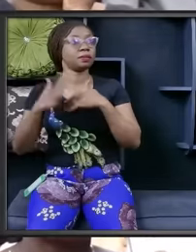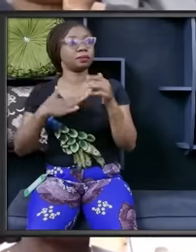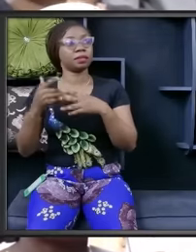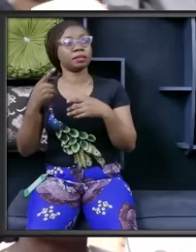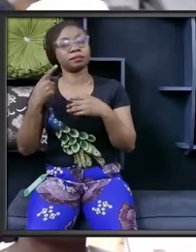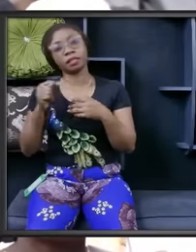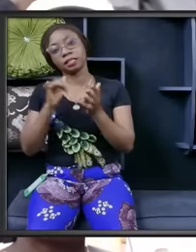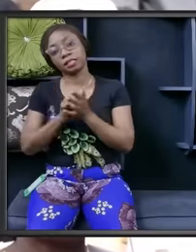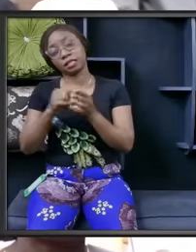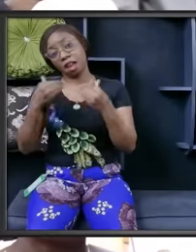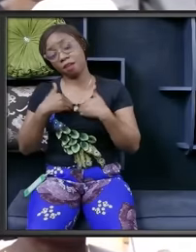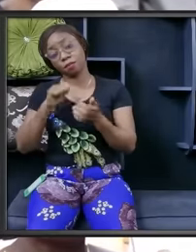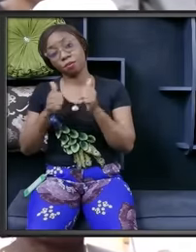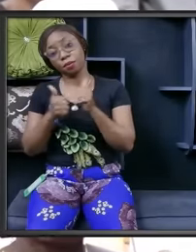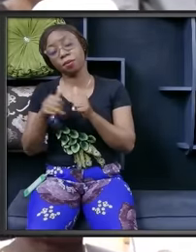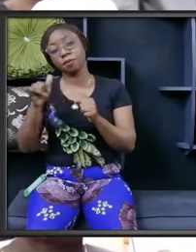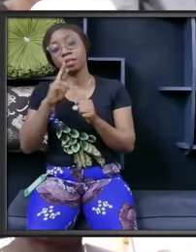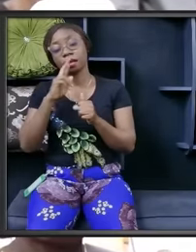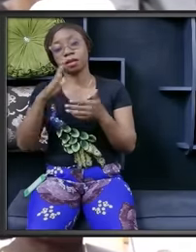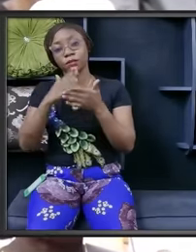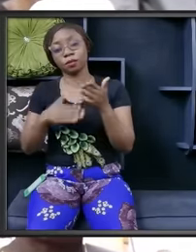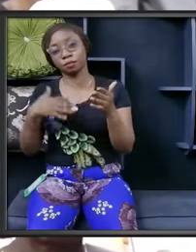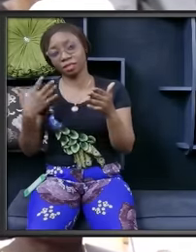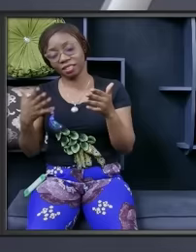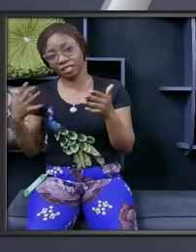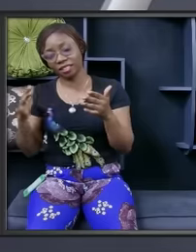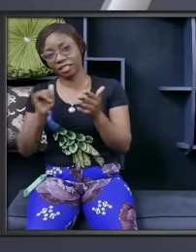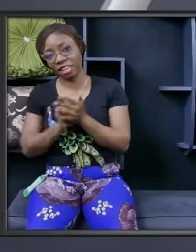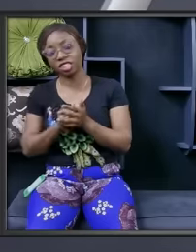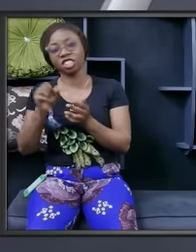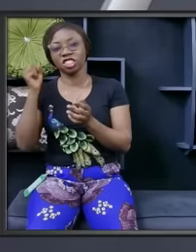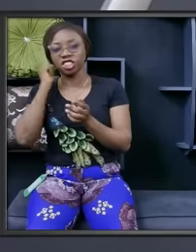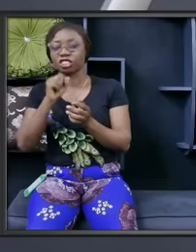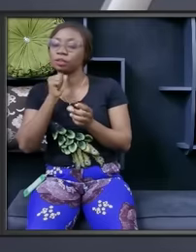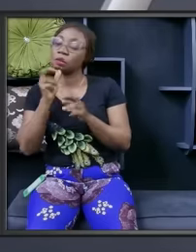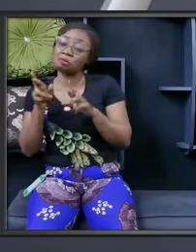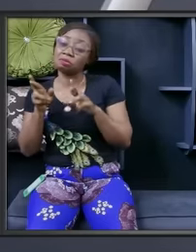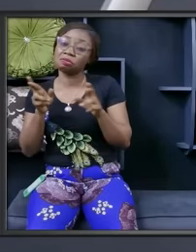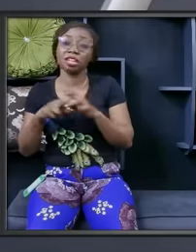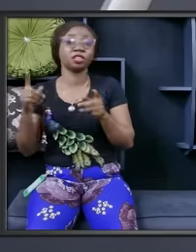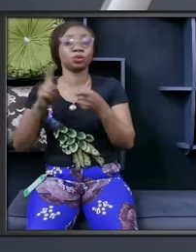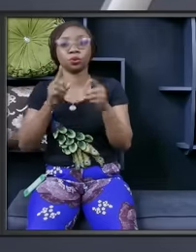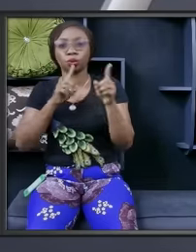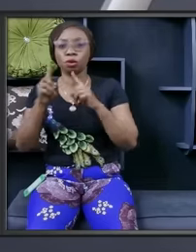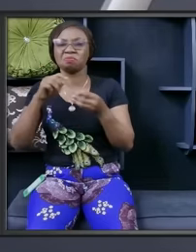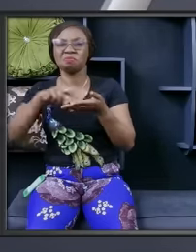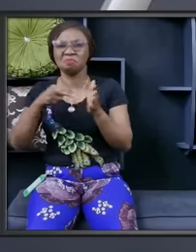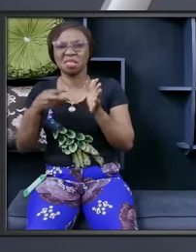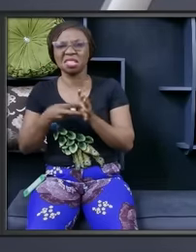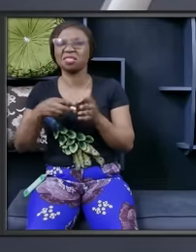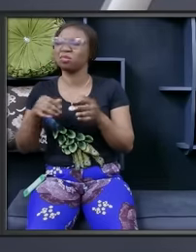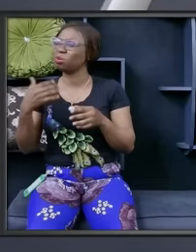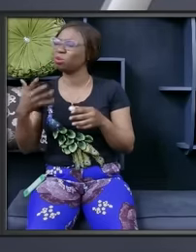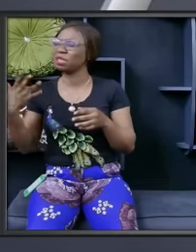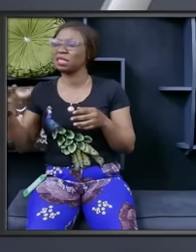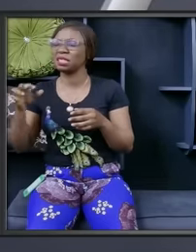problem, he get things where we should not be ready to talk. It means say those things was